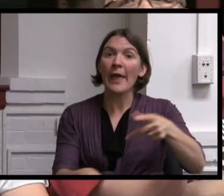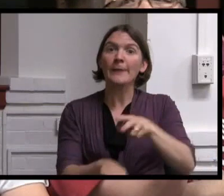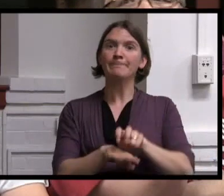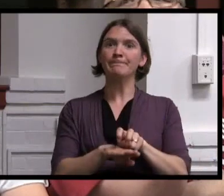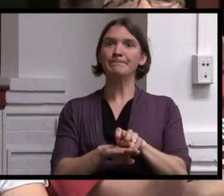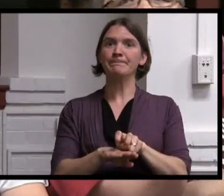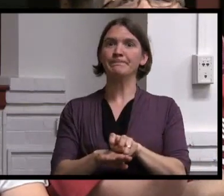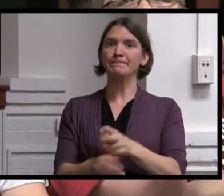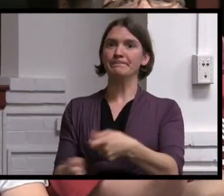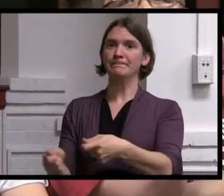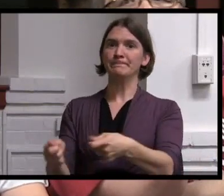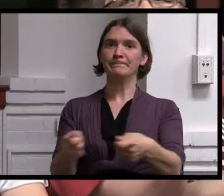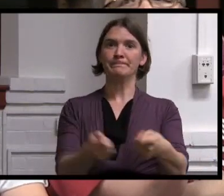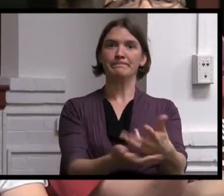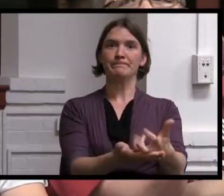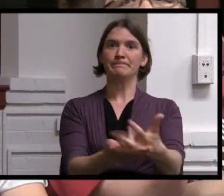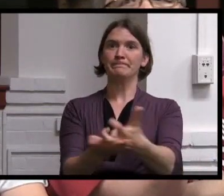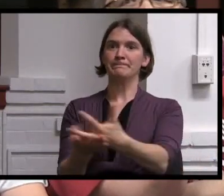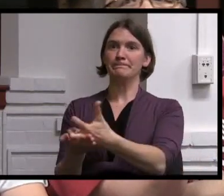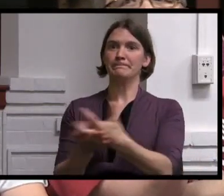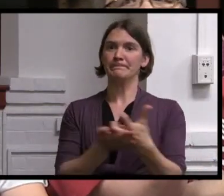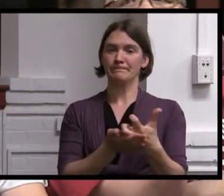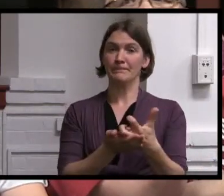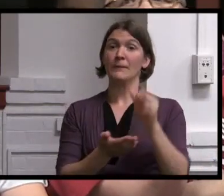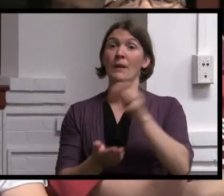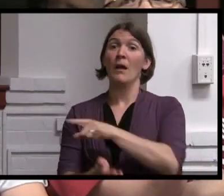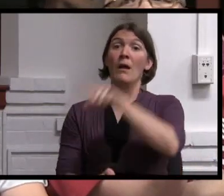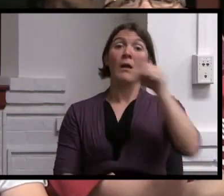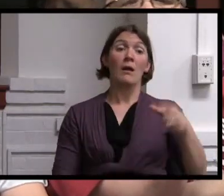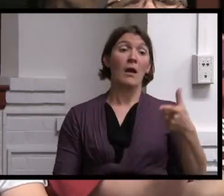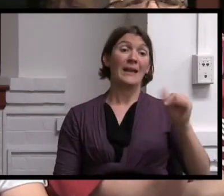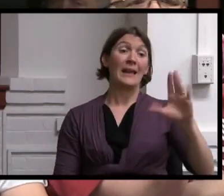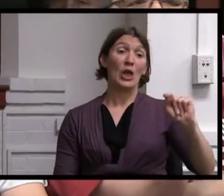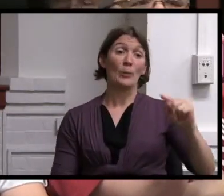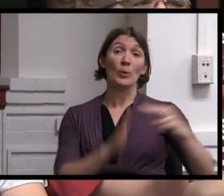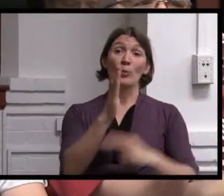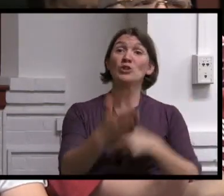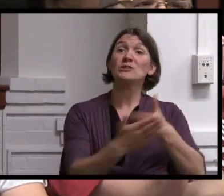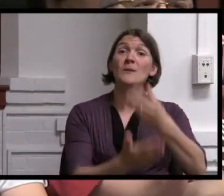lot. They're down on Kyle Gilbert Bridge.